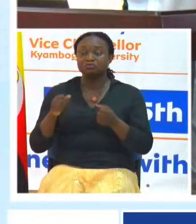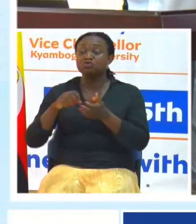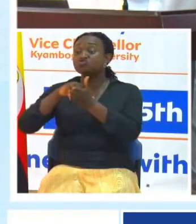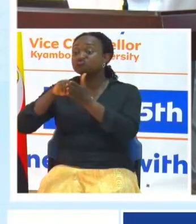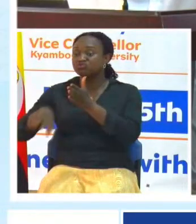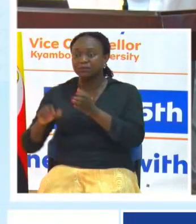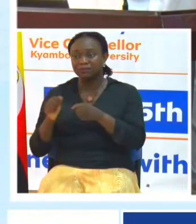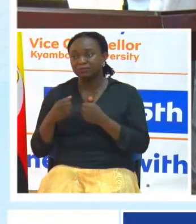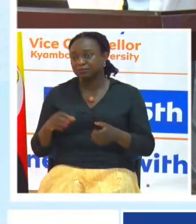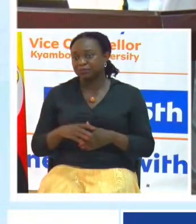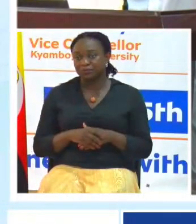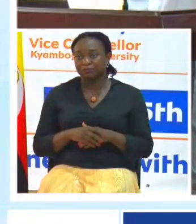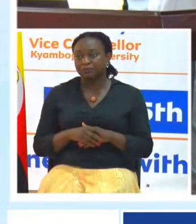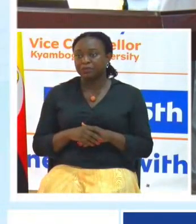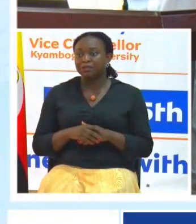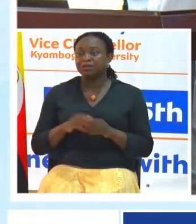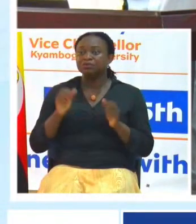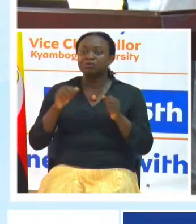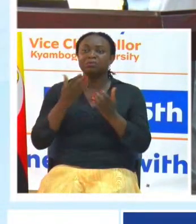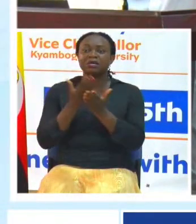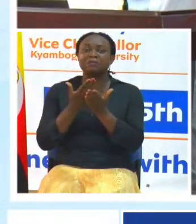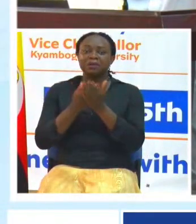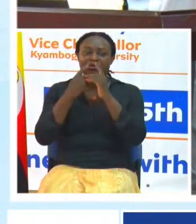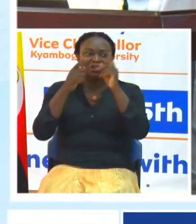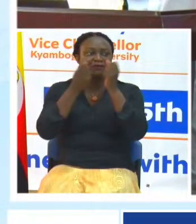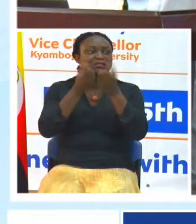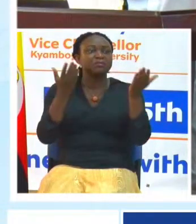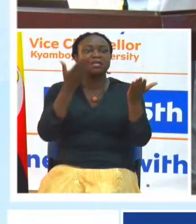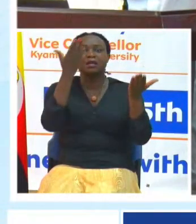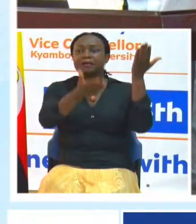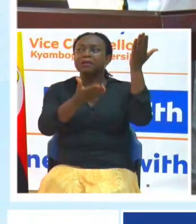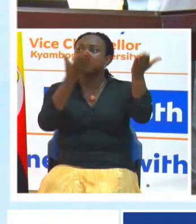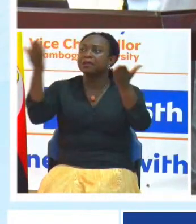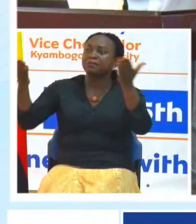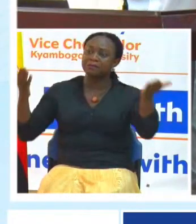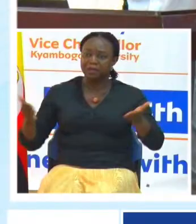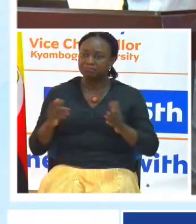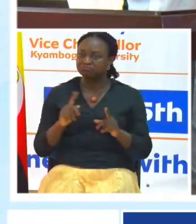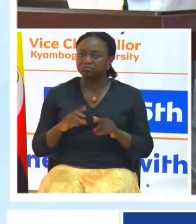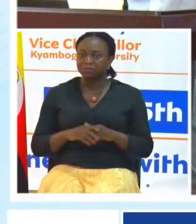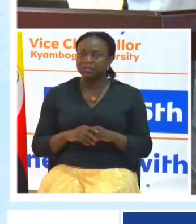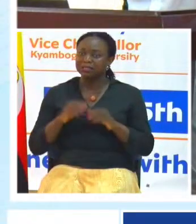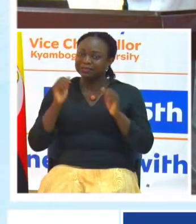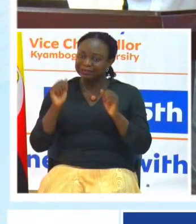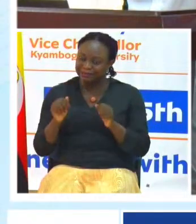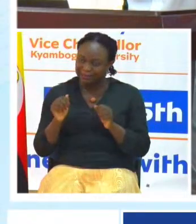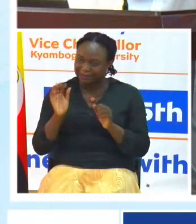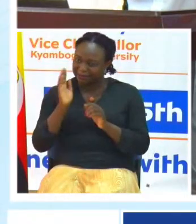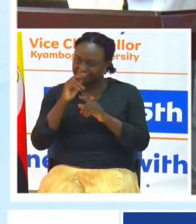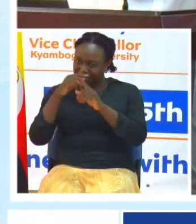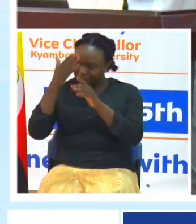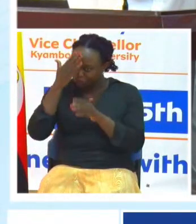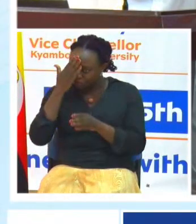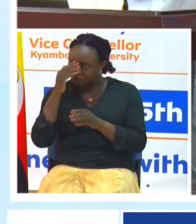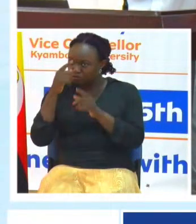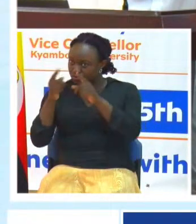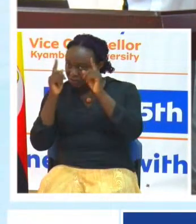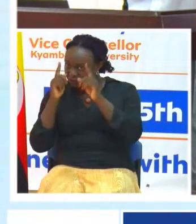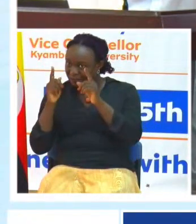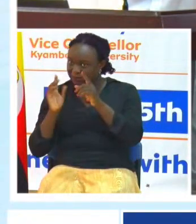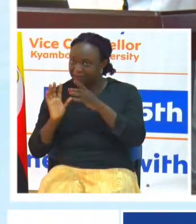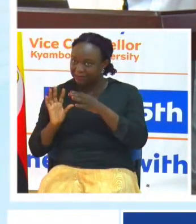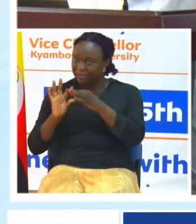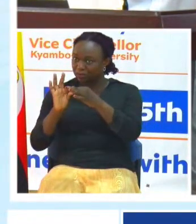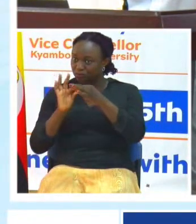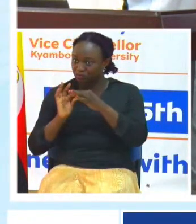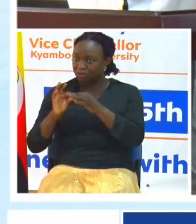you really, and you don't even need to apply to so many universities, just get universities that really match who you are rather